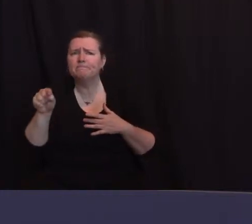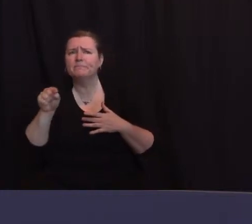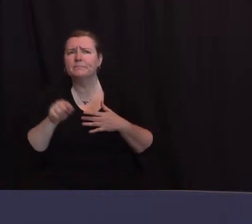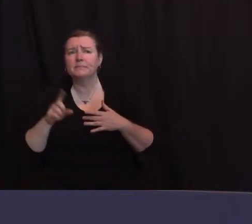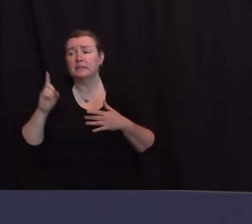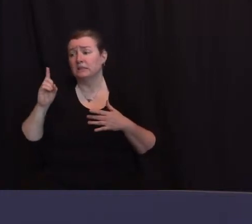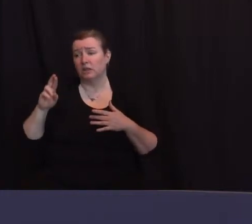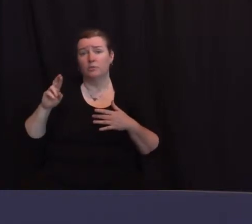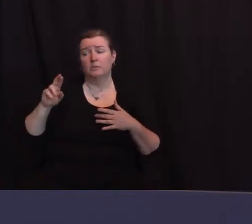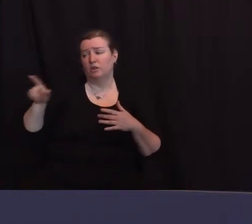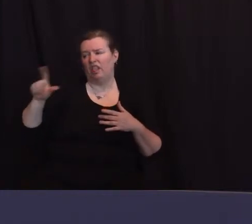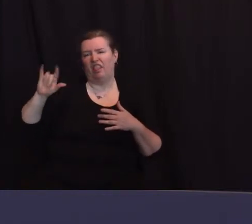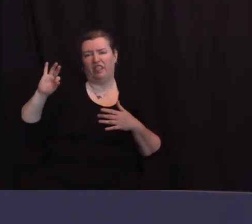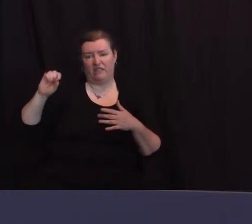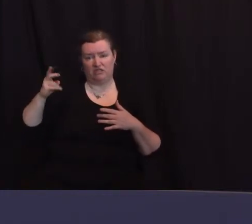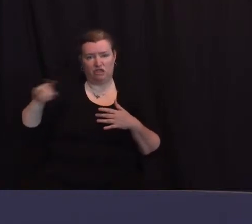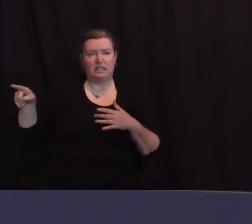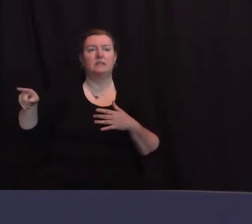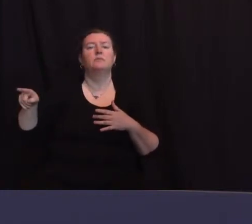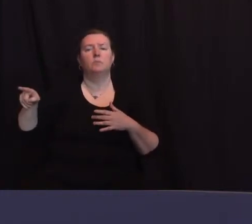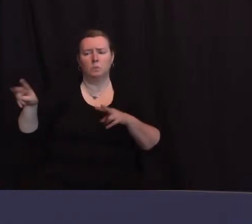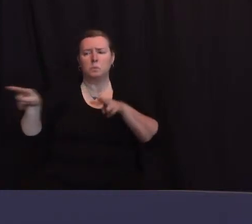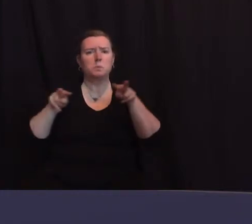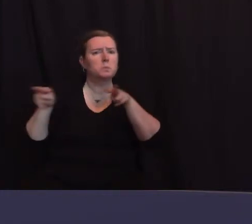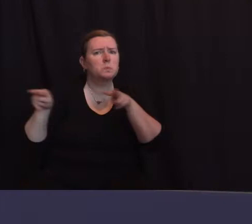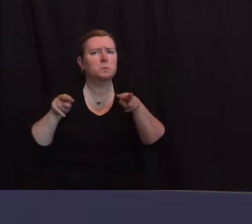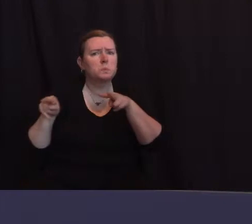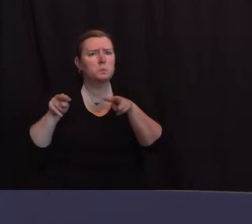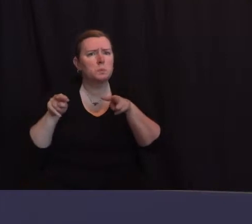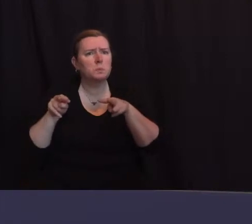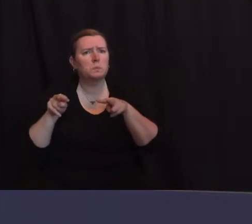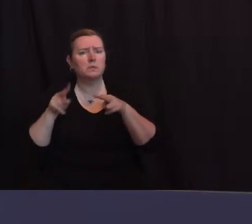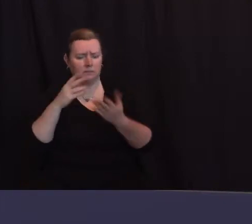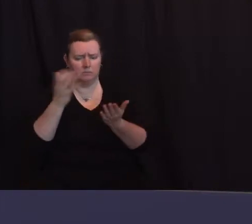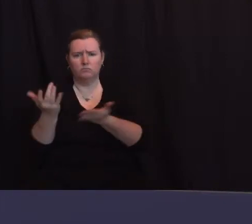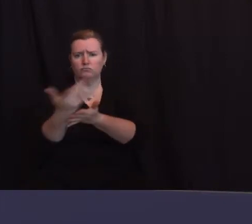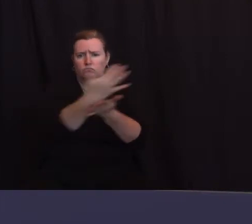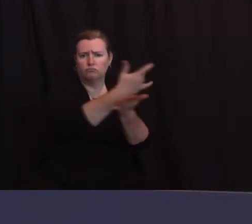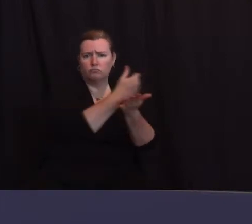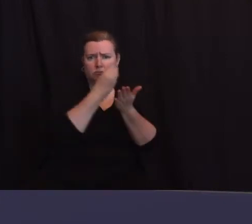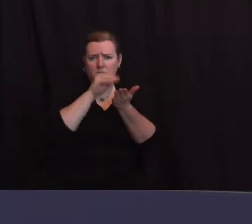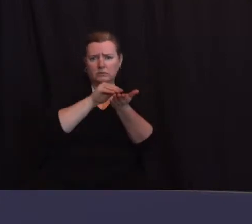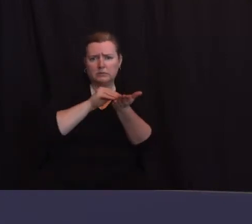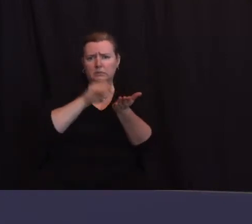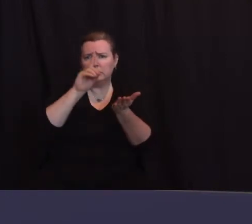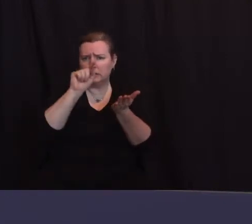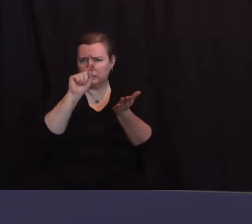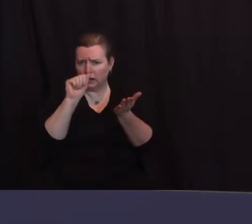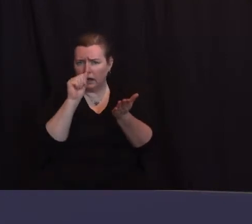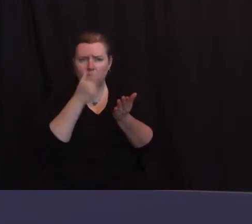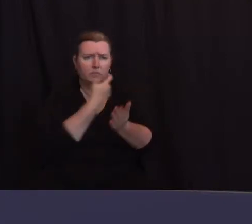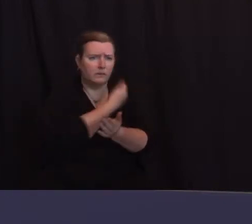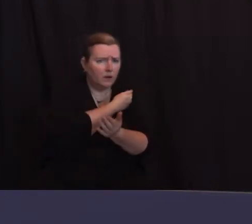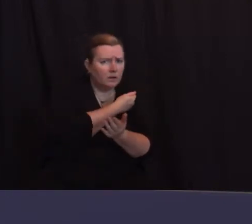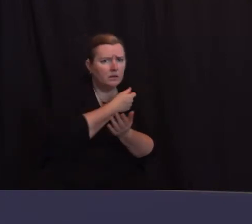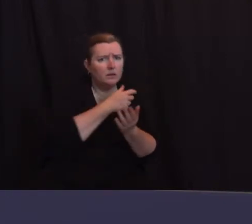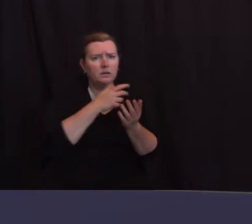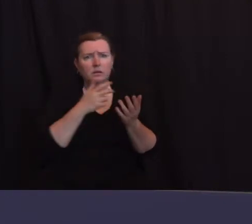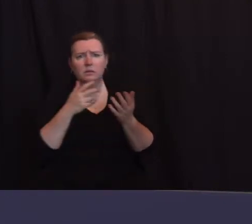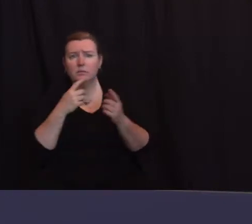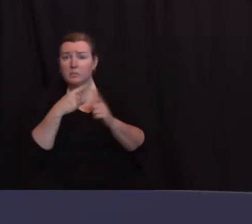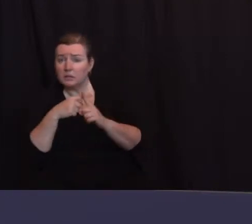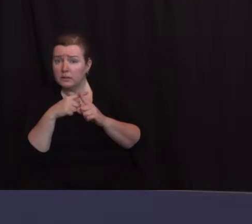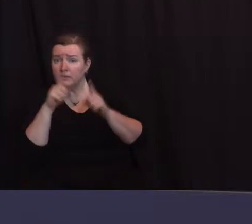team has been reviewing data in which fully vaccinated individuals tested positive for COVID-19, which are known